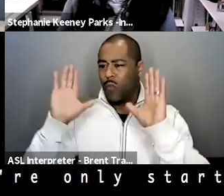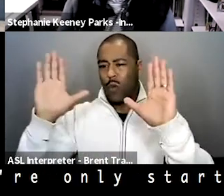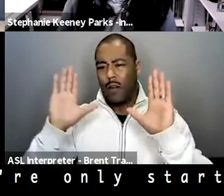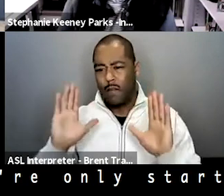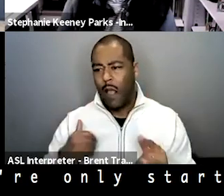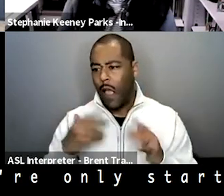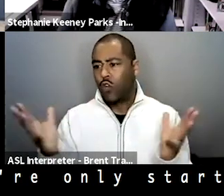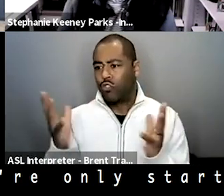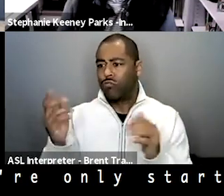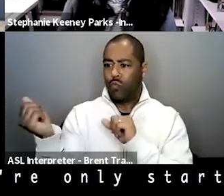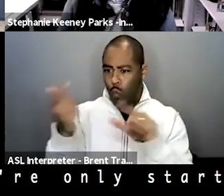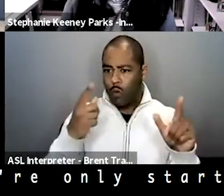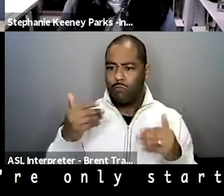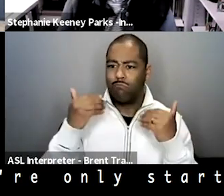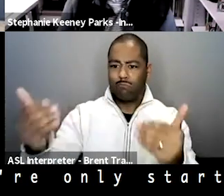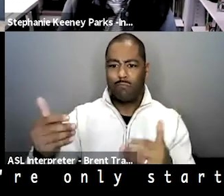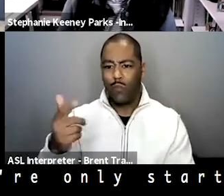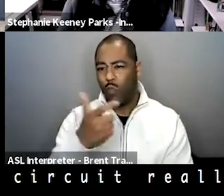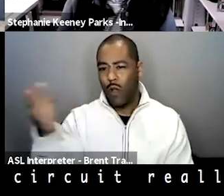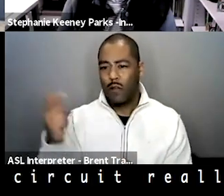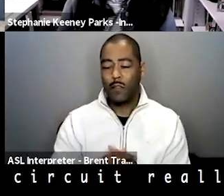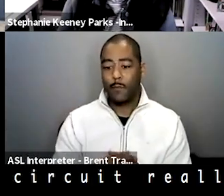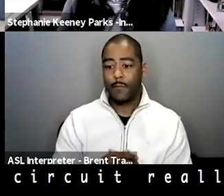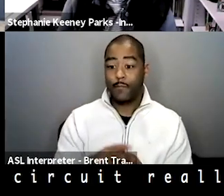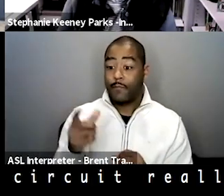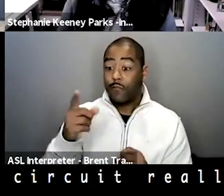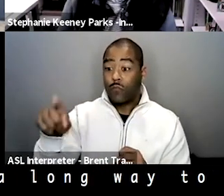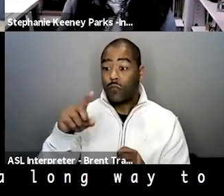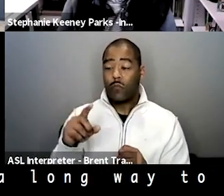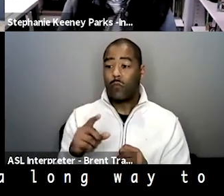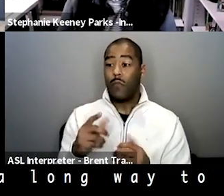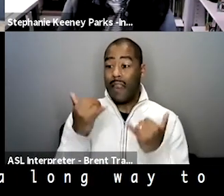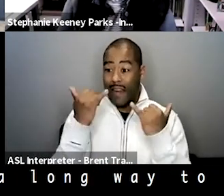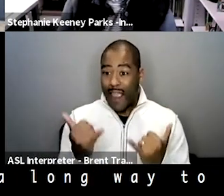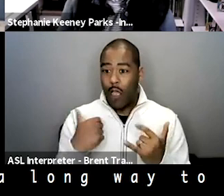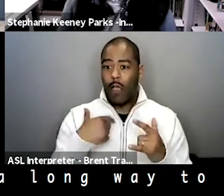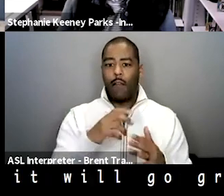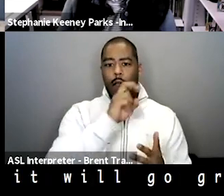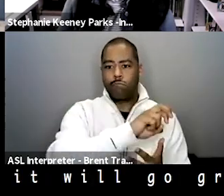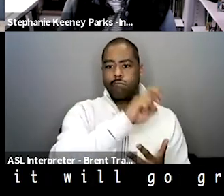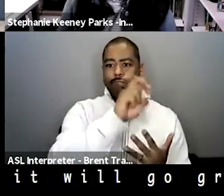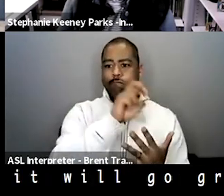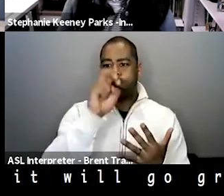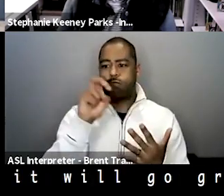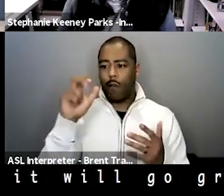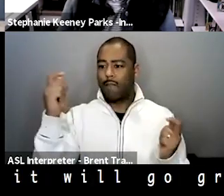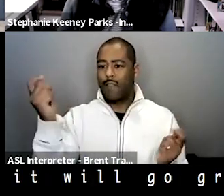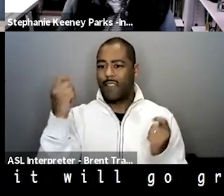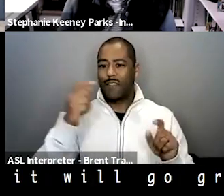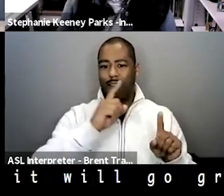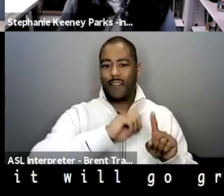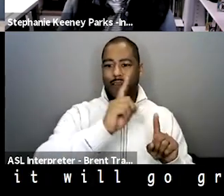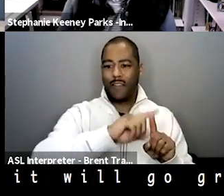chance. I know that you guys are only just starting on the festival circuit, really. So there's a long way to